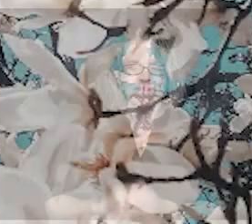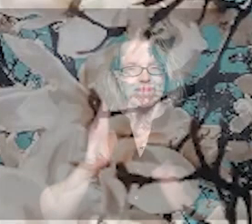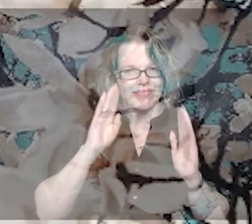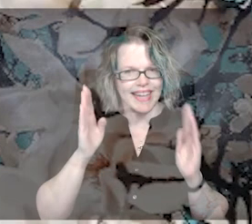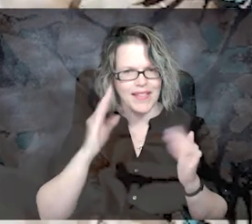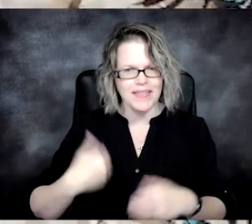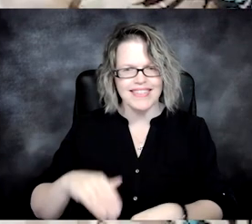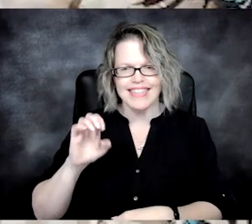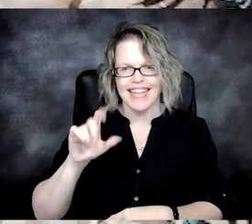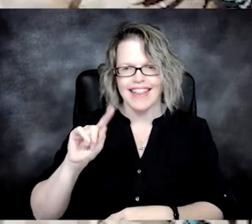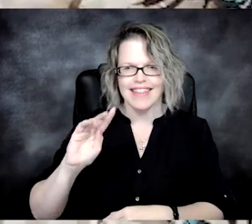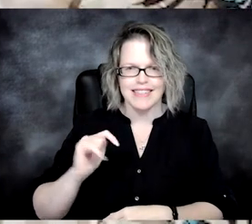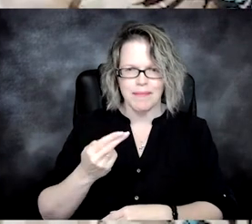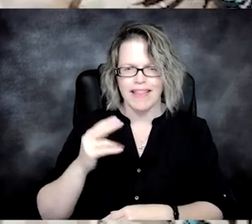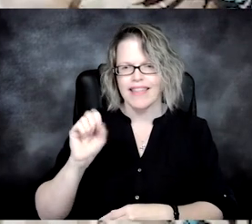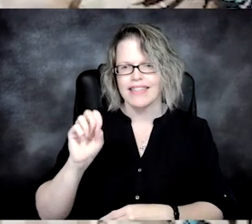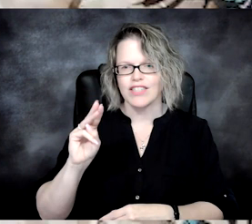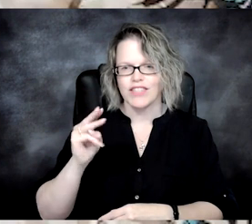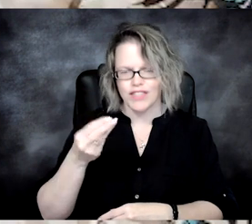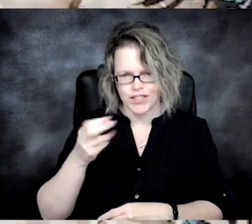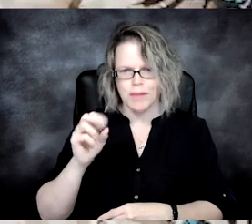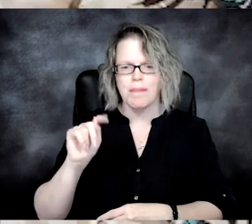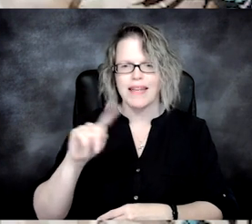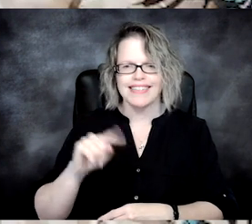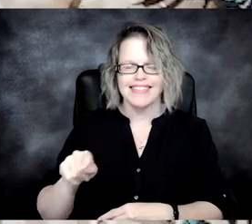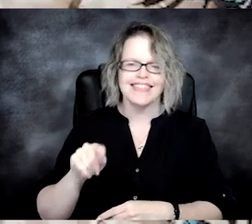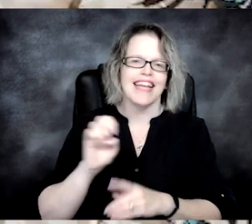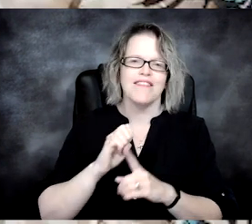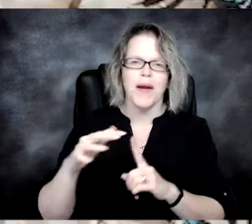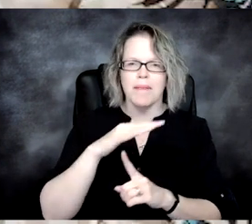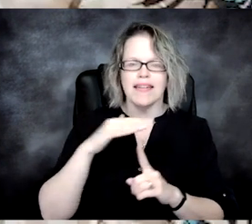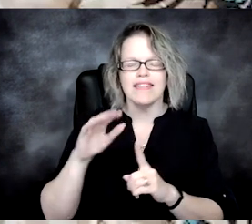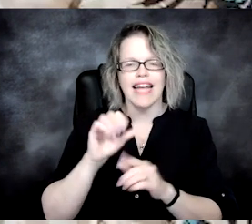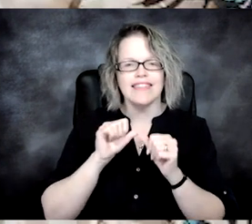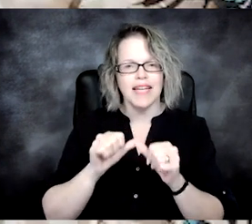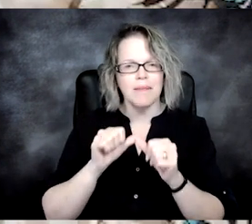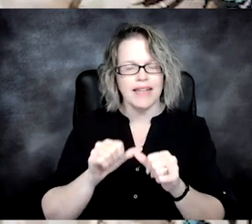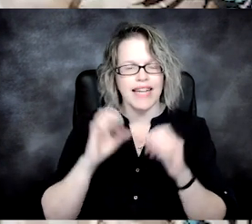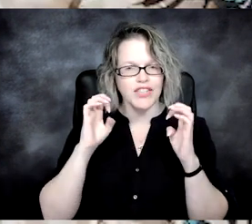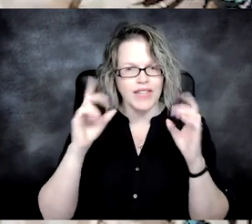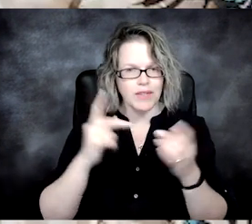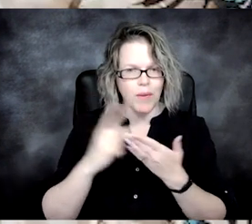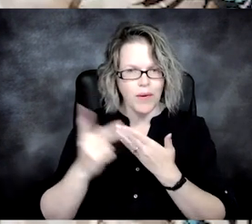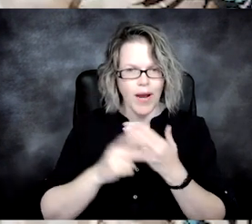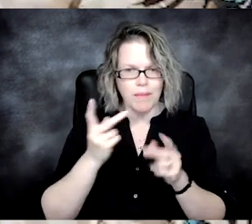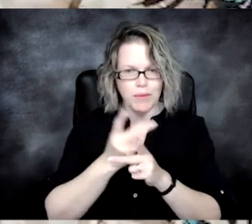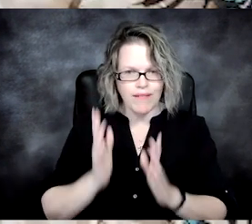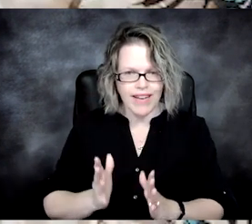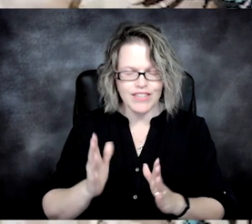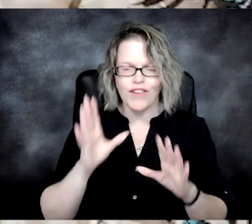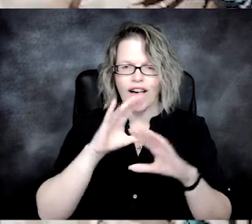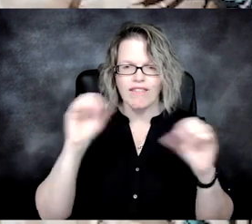Hello, my name is Elizabeth Schmitz. I am the Environmental and Sustainability Education Program Supervisor at the Office